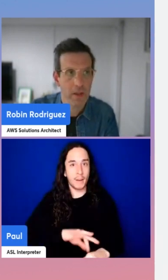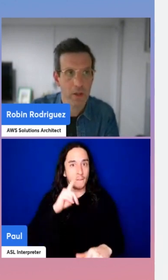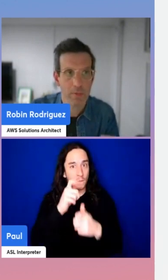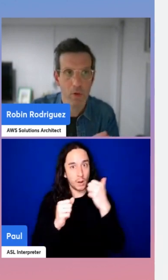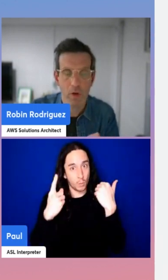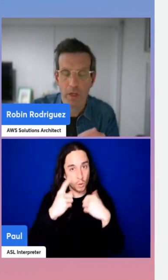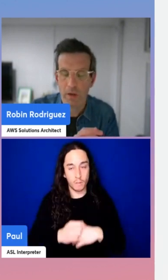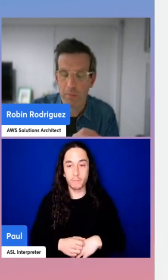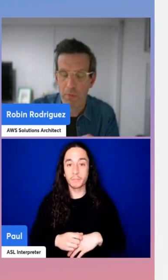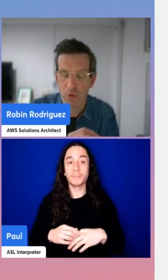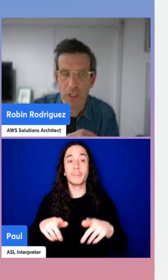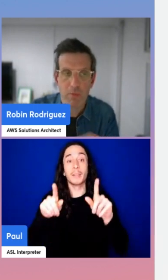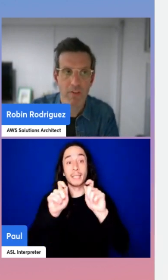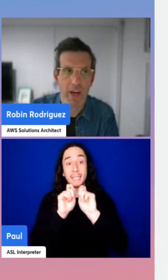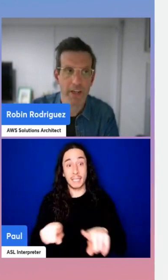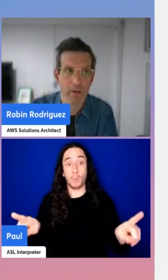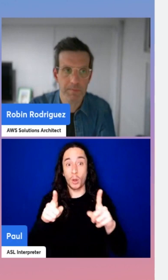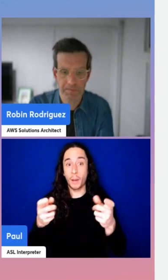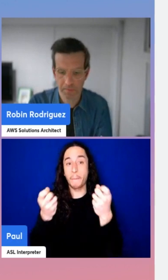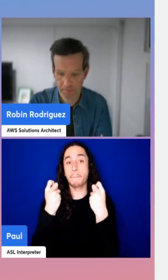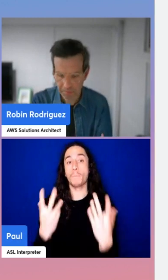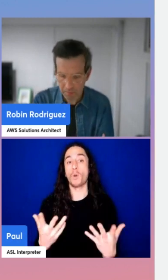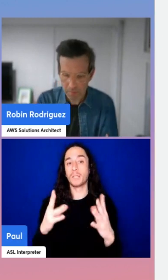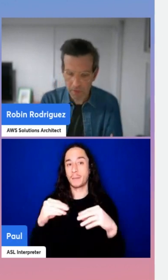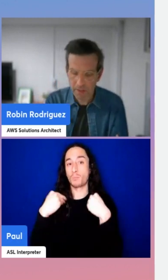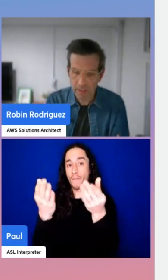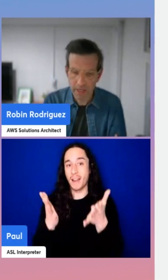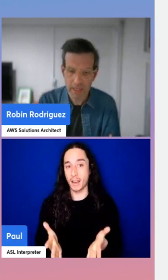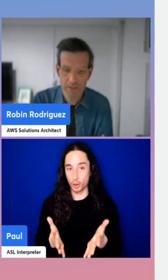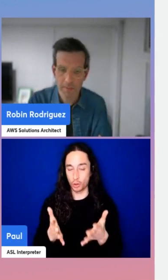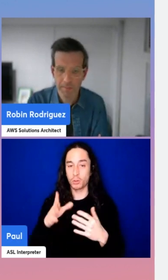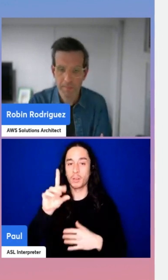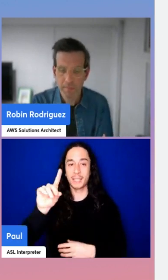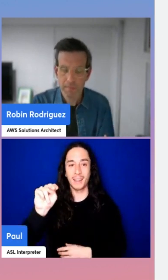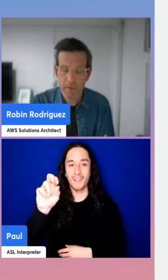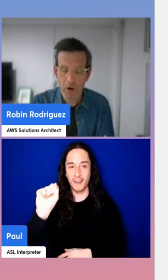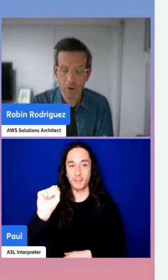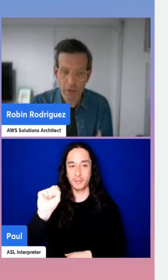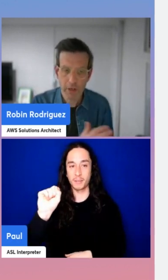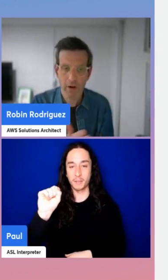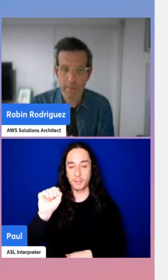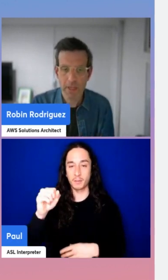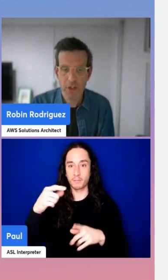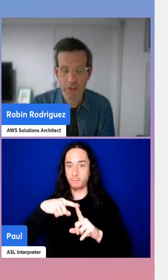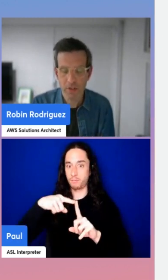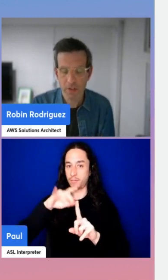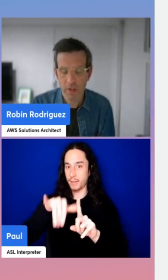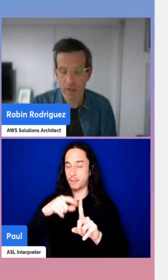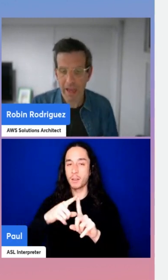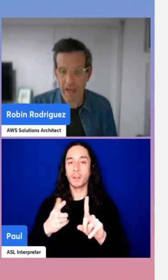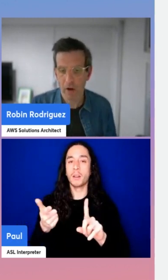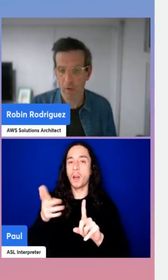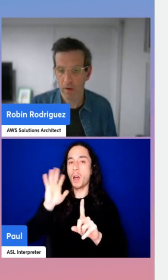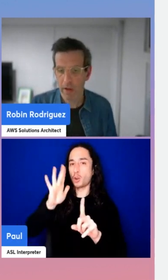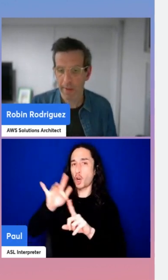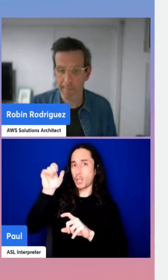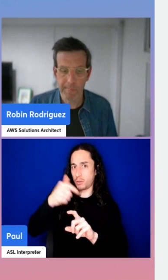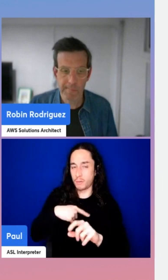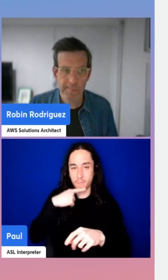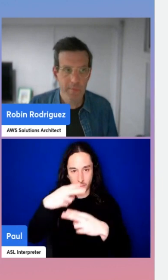is deploying multi-provider DNS. Earlier, I mentioned